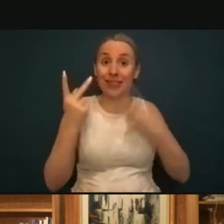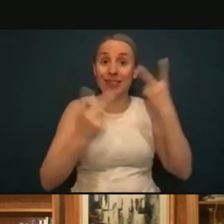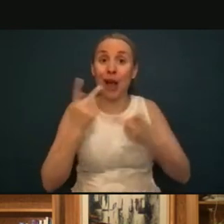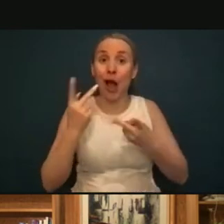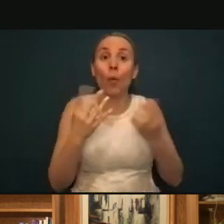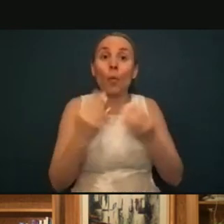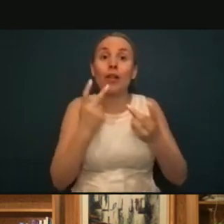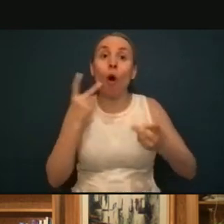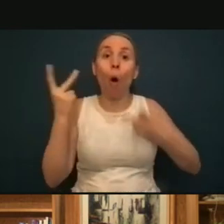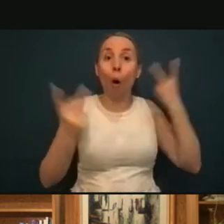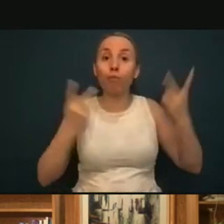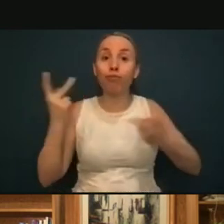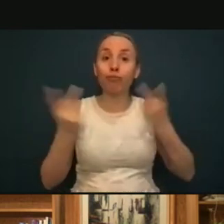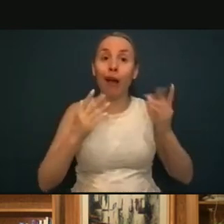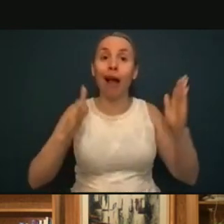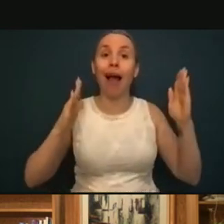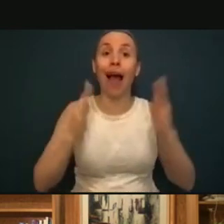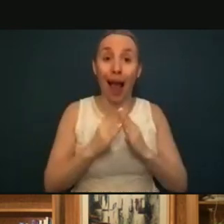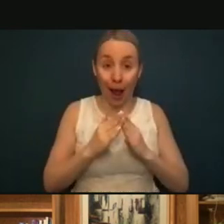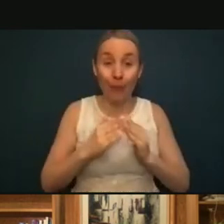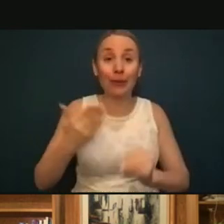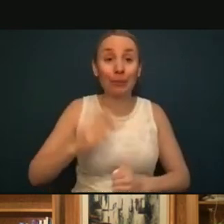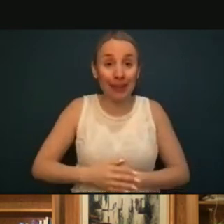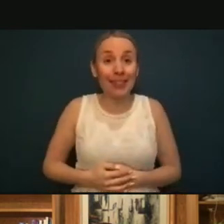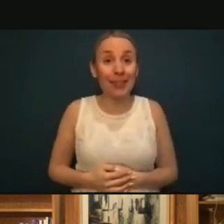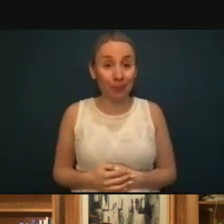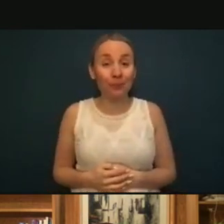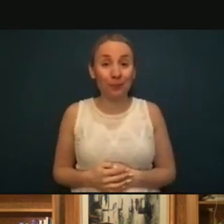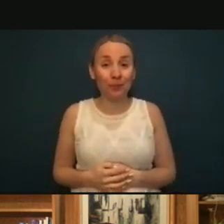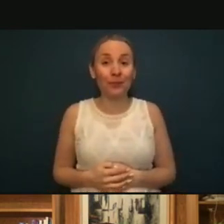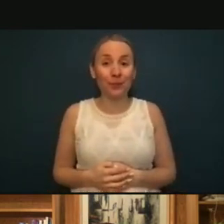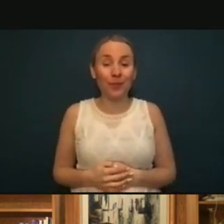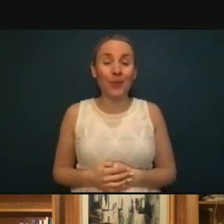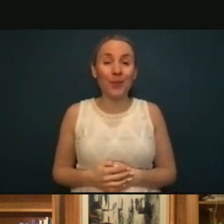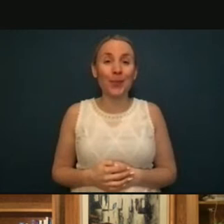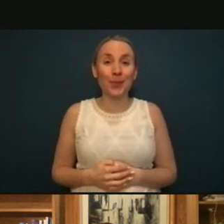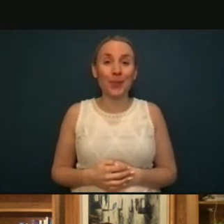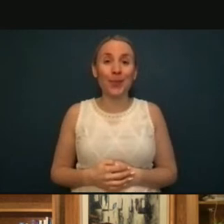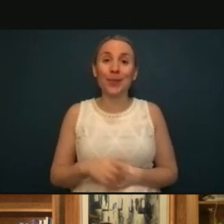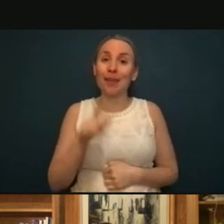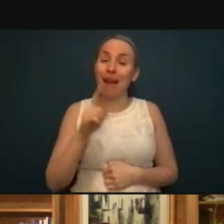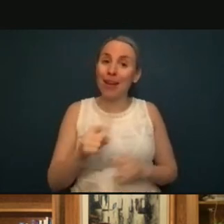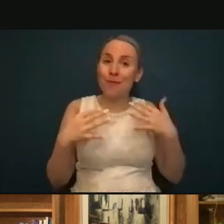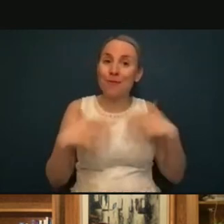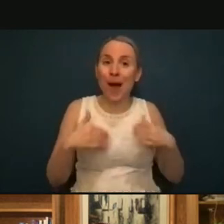the opera house in Magic Flute, and to working with all of my colleagues,